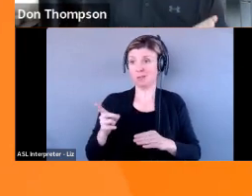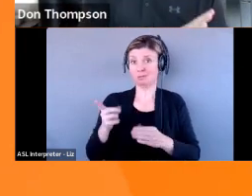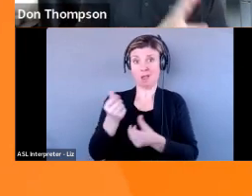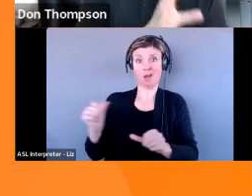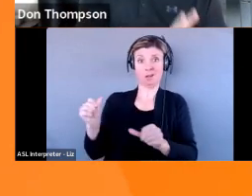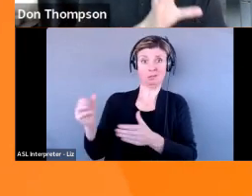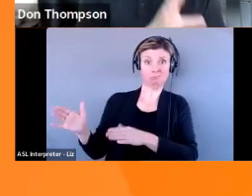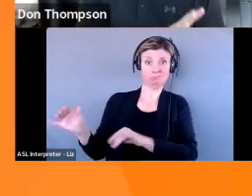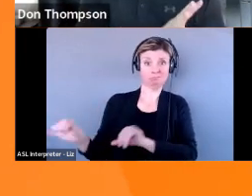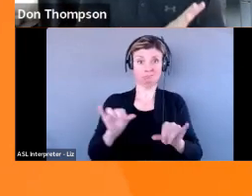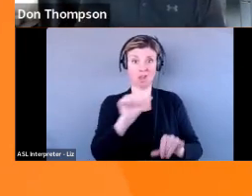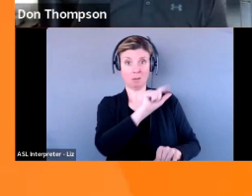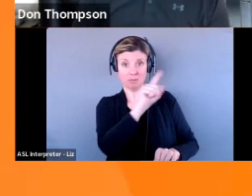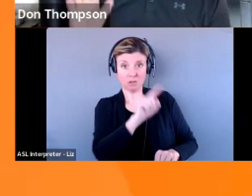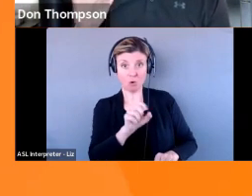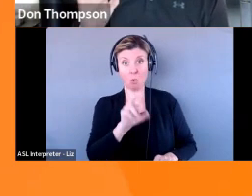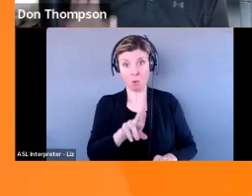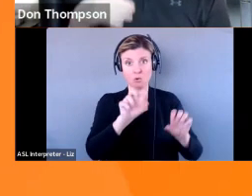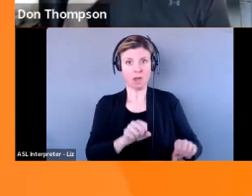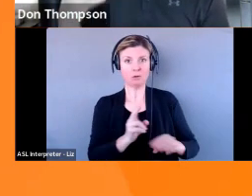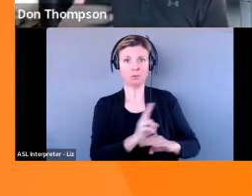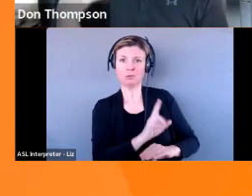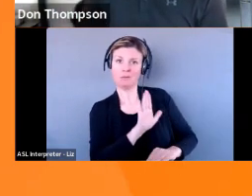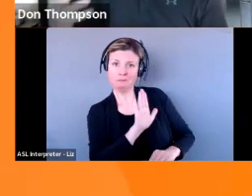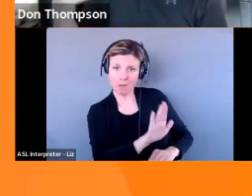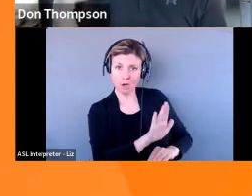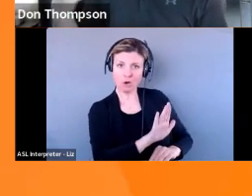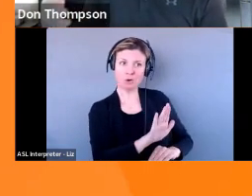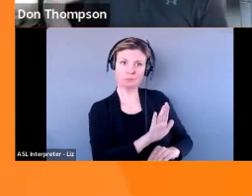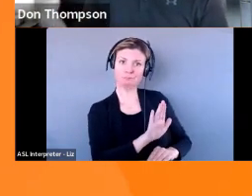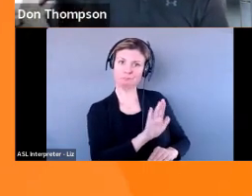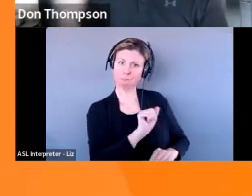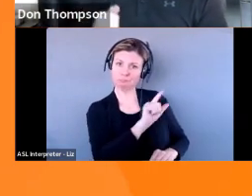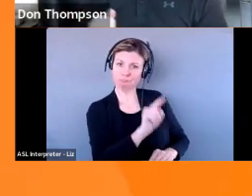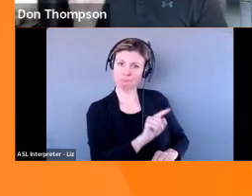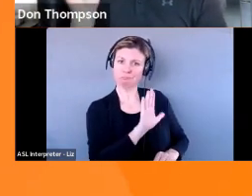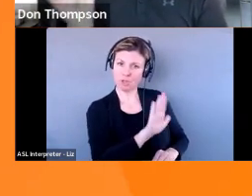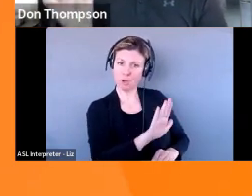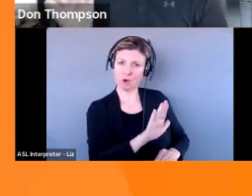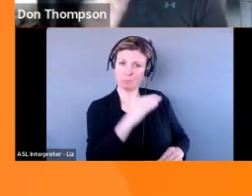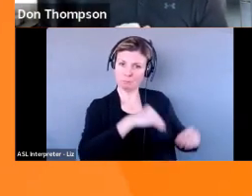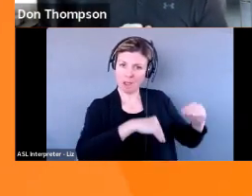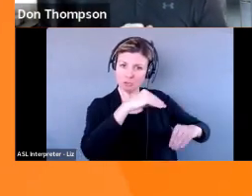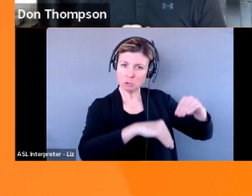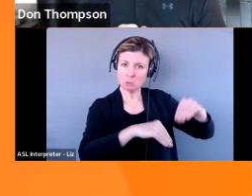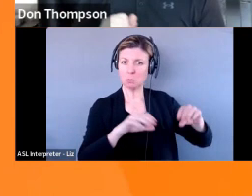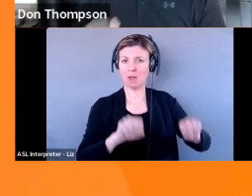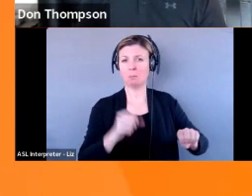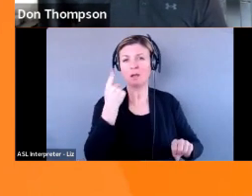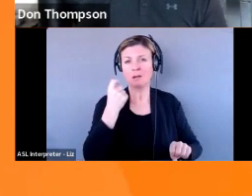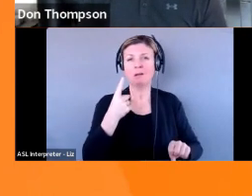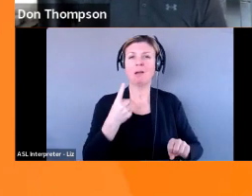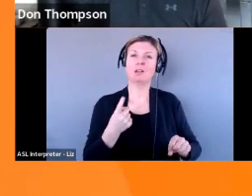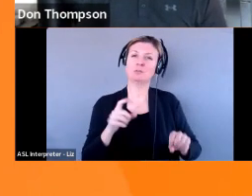packaging for Amazon if you wanted, but it becomes a bit of a SKU management problem at small scale that